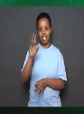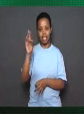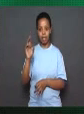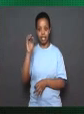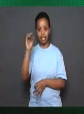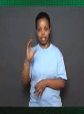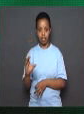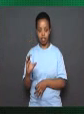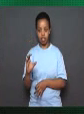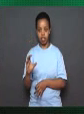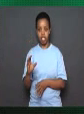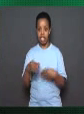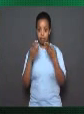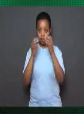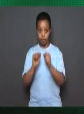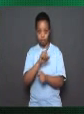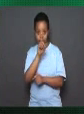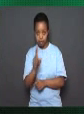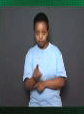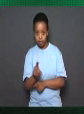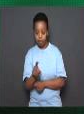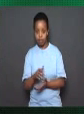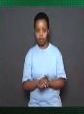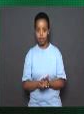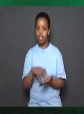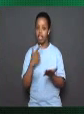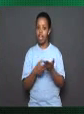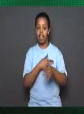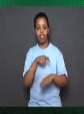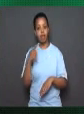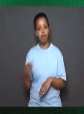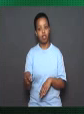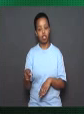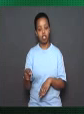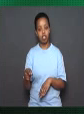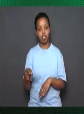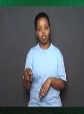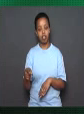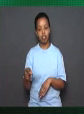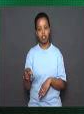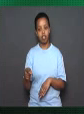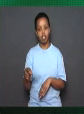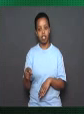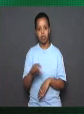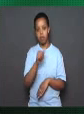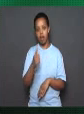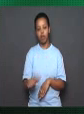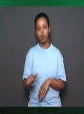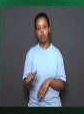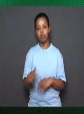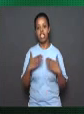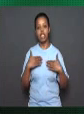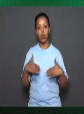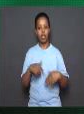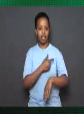degrees Celsius? This temperature is the same as normal body